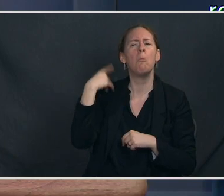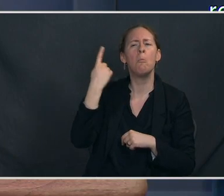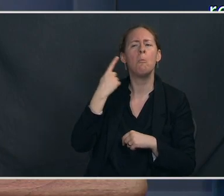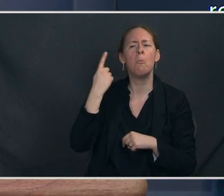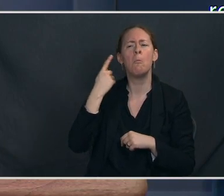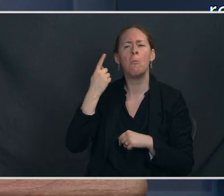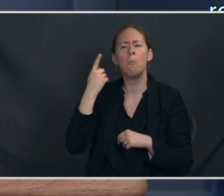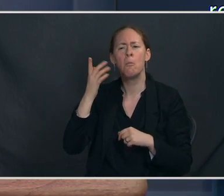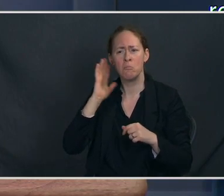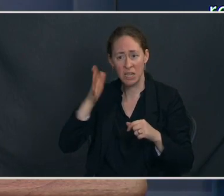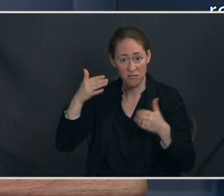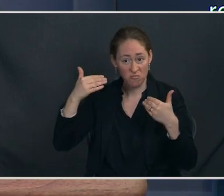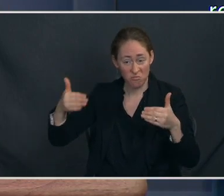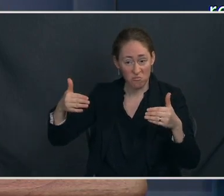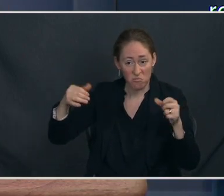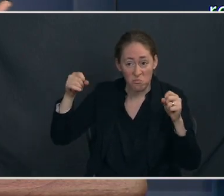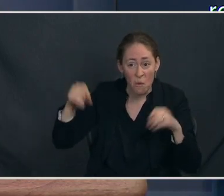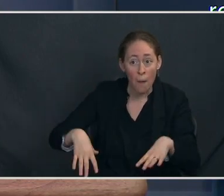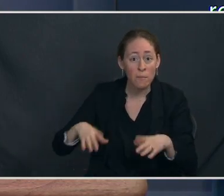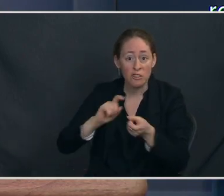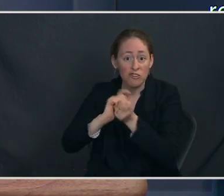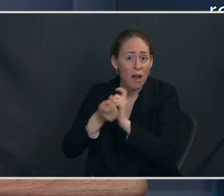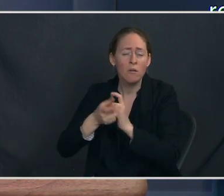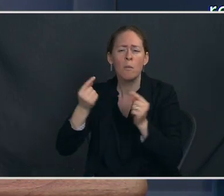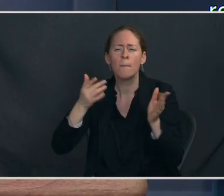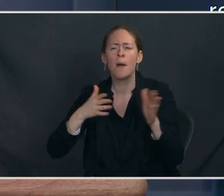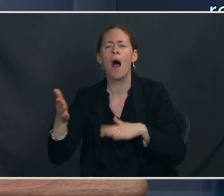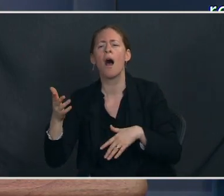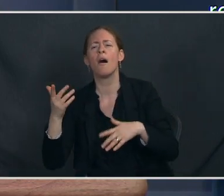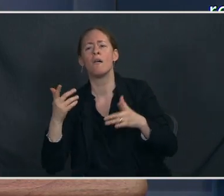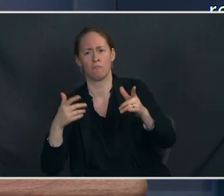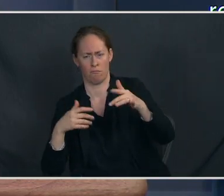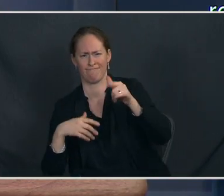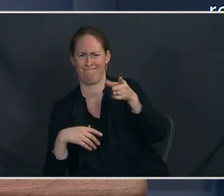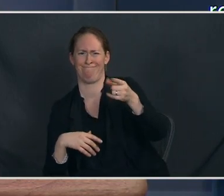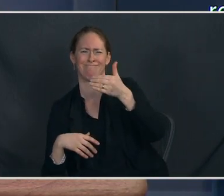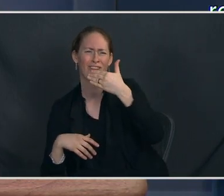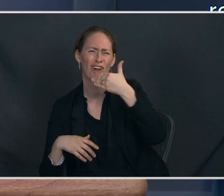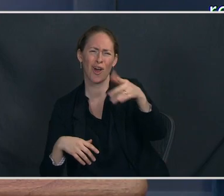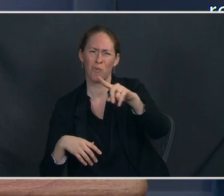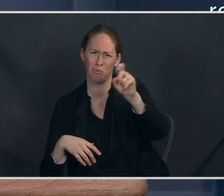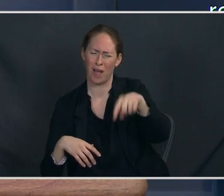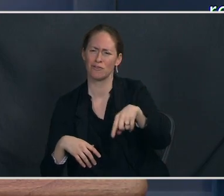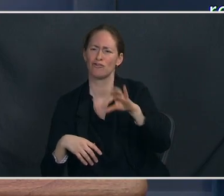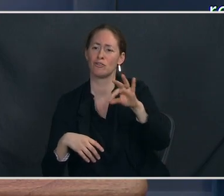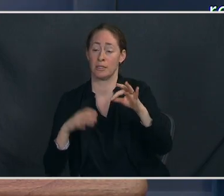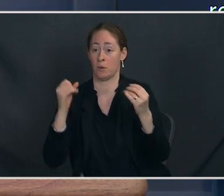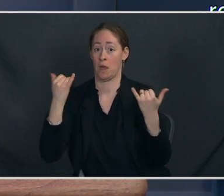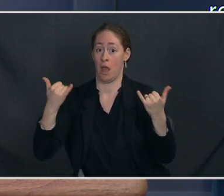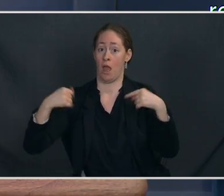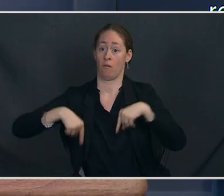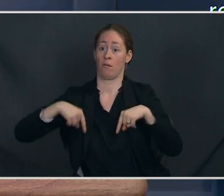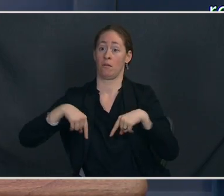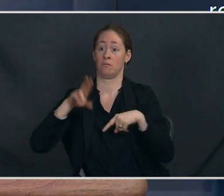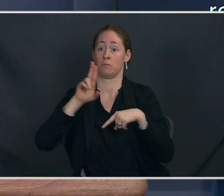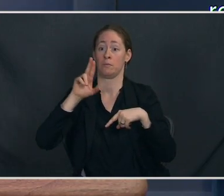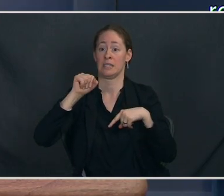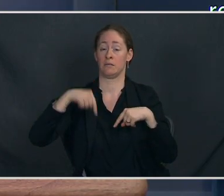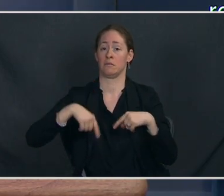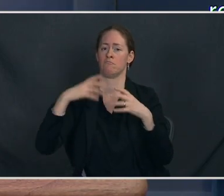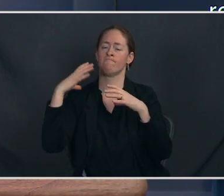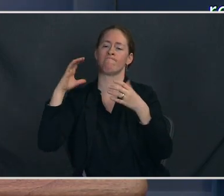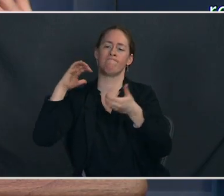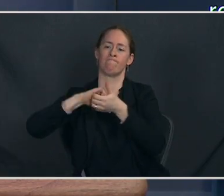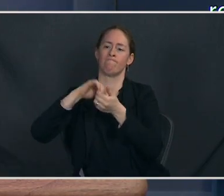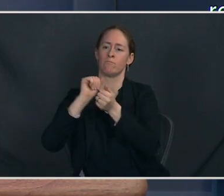a great question, and we've talked about obviously rejoining the World Health Organization and ensuring we are a partner to the global community on this